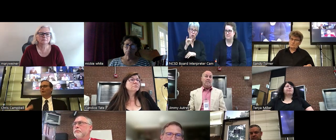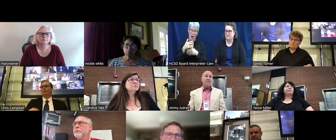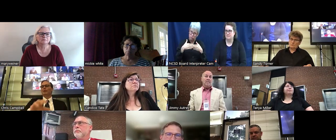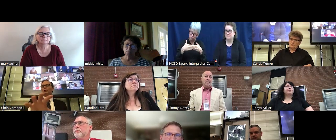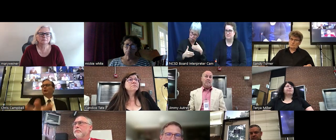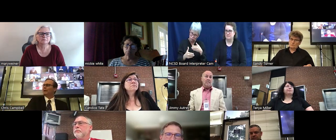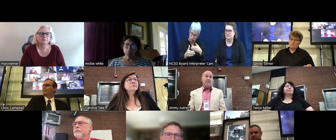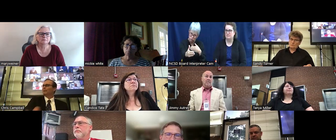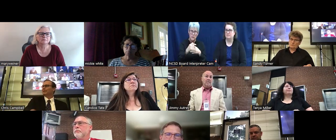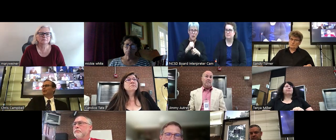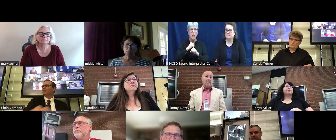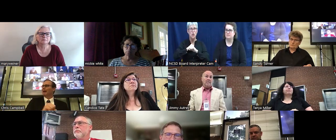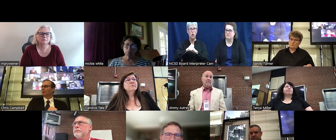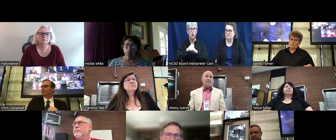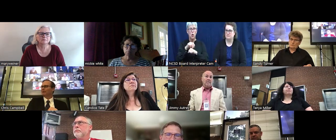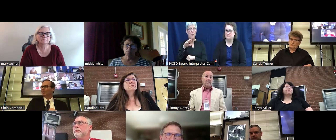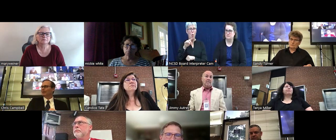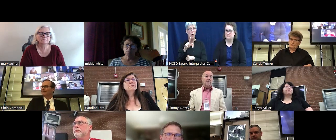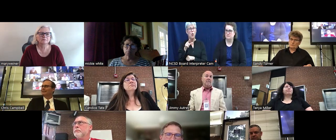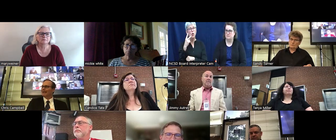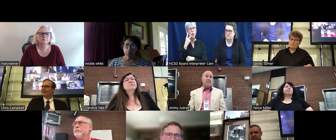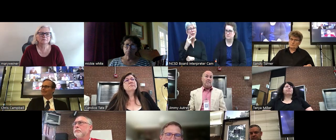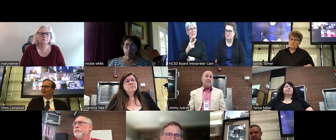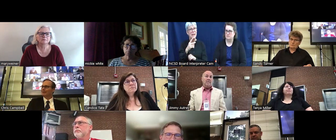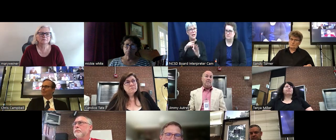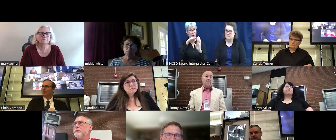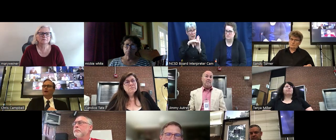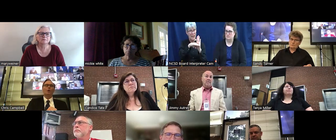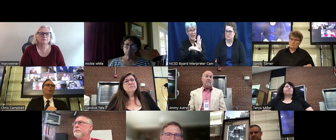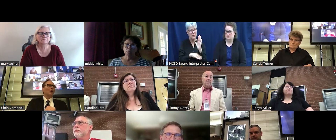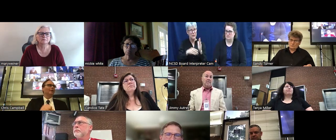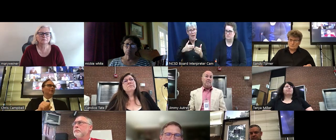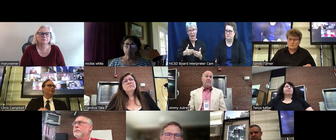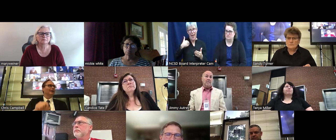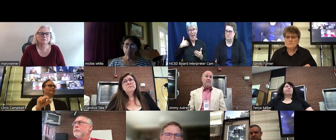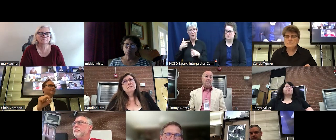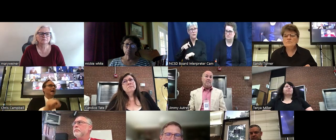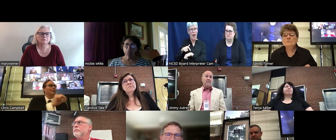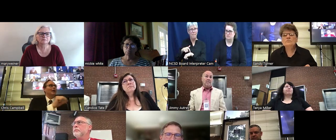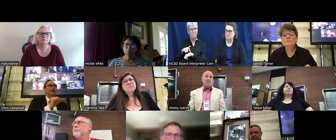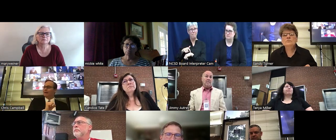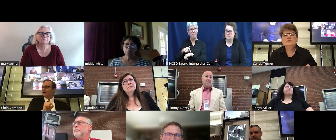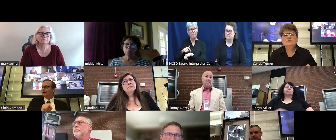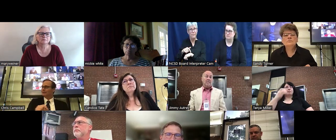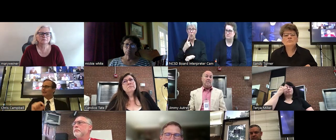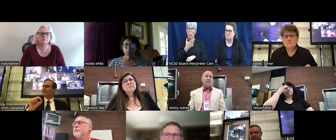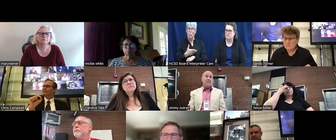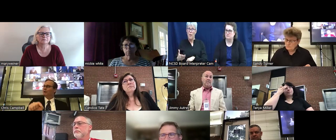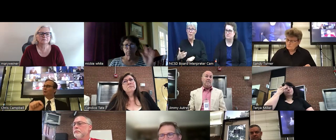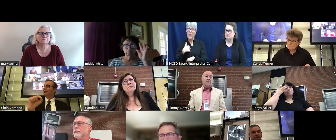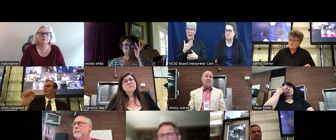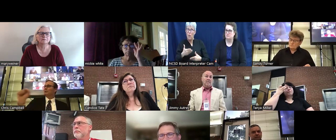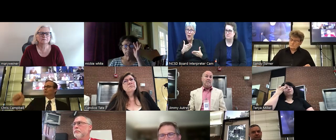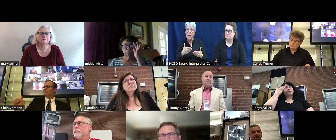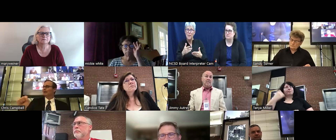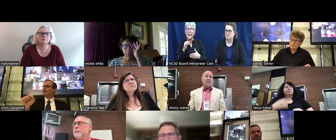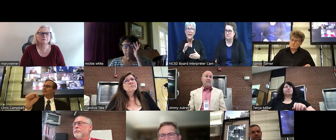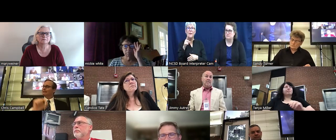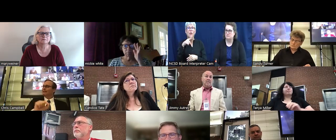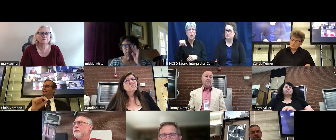portal in which you'll be able to see who that personnel list is ahead of time. One of the things that I recommend is that if you in the